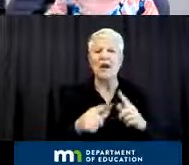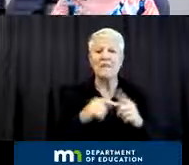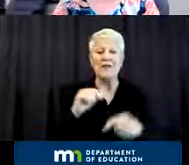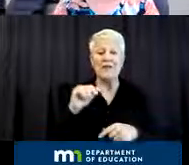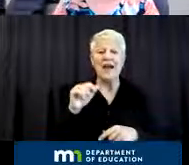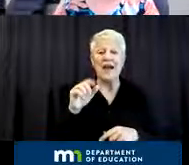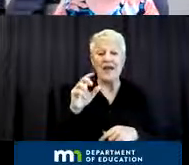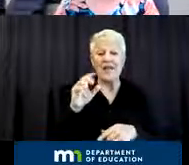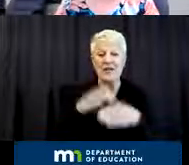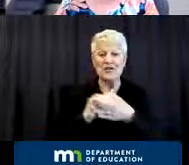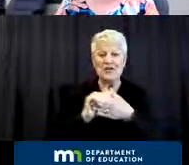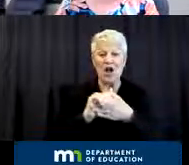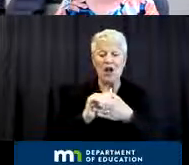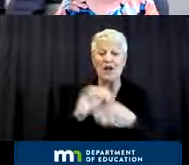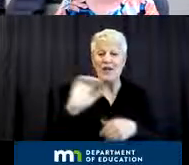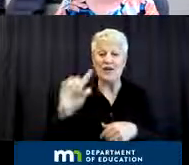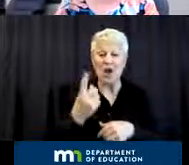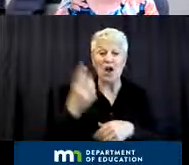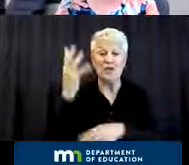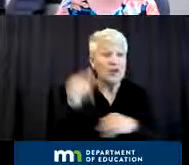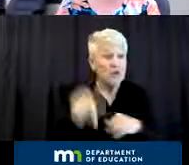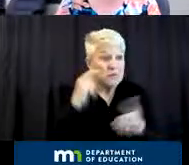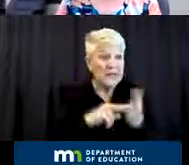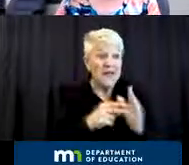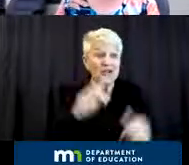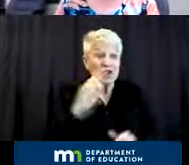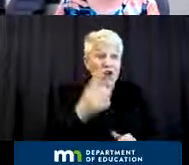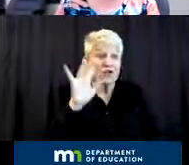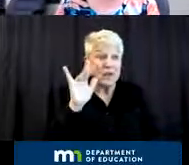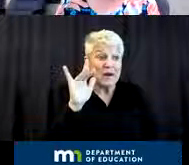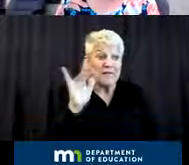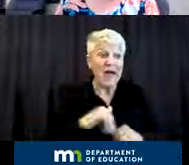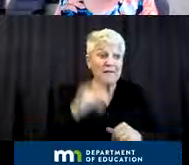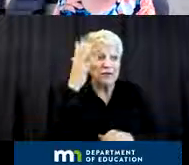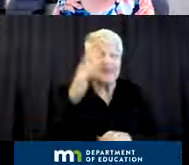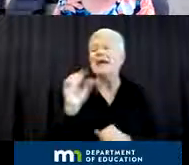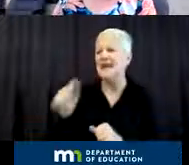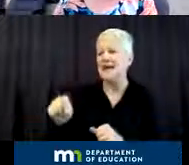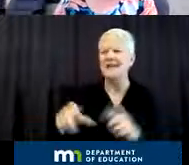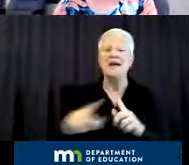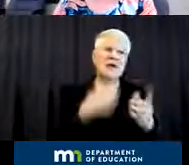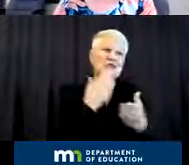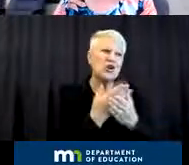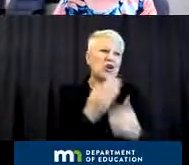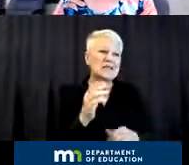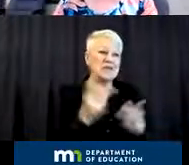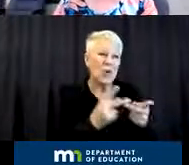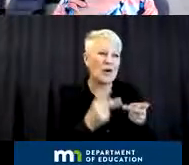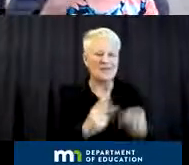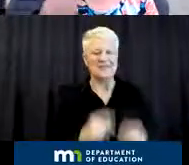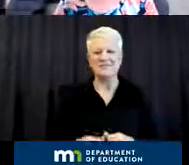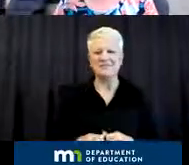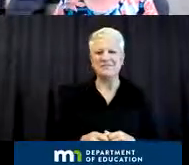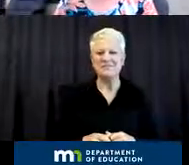Tree, somebody says, do you mean the $1.25 tree? Yes, it is, but still that's a good source. So, yes,